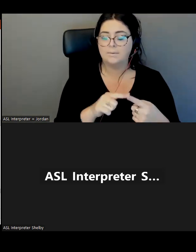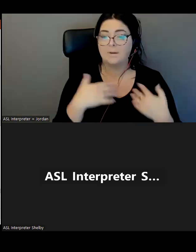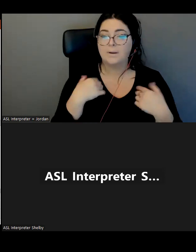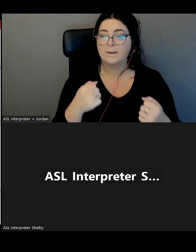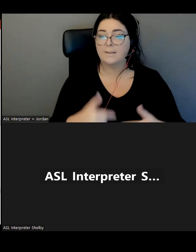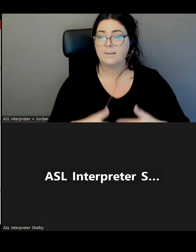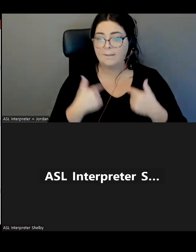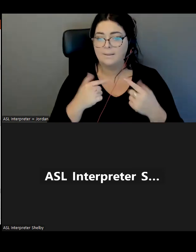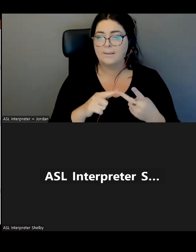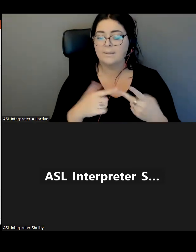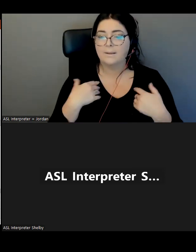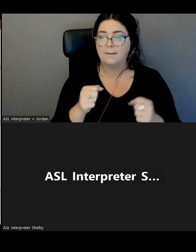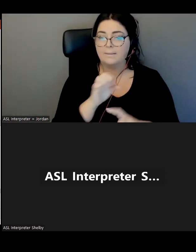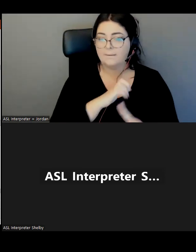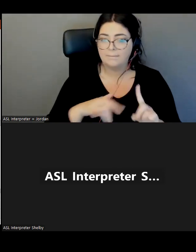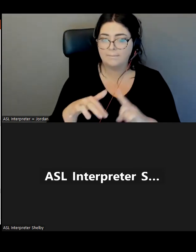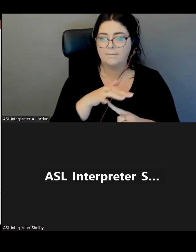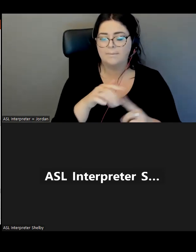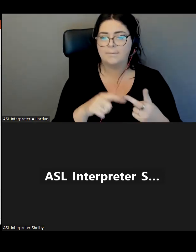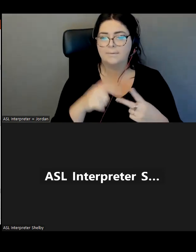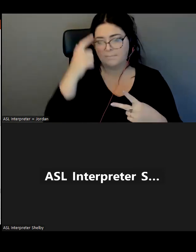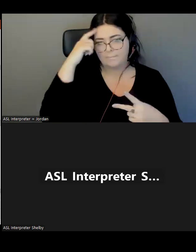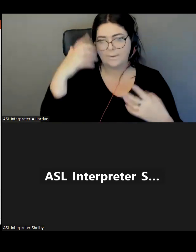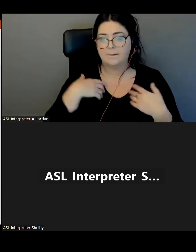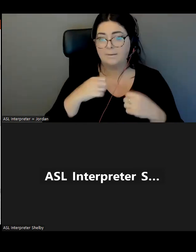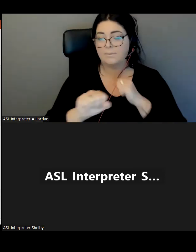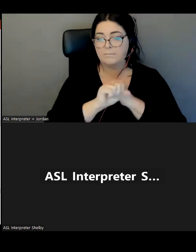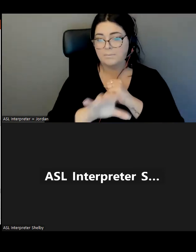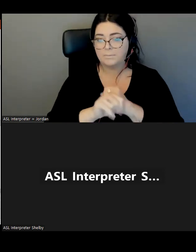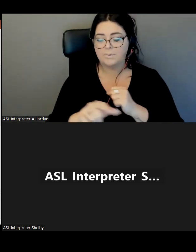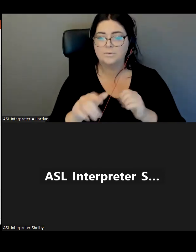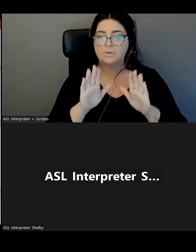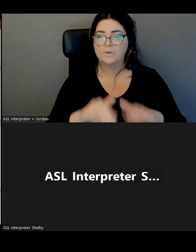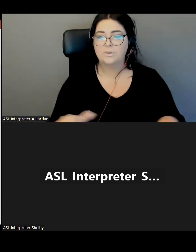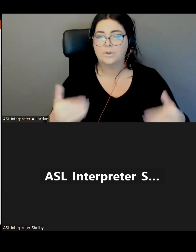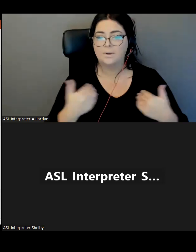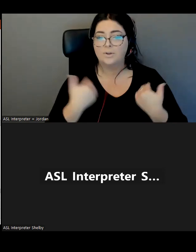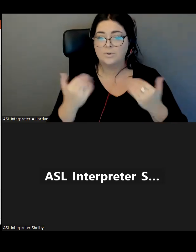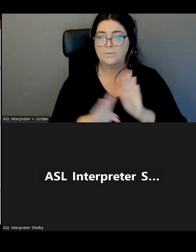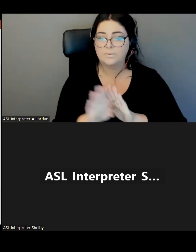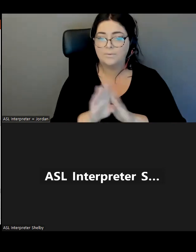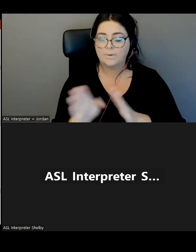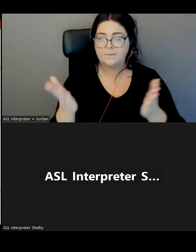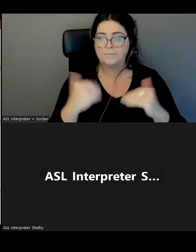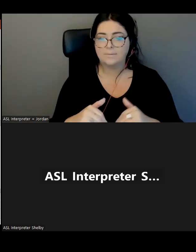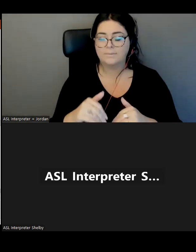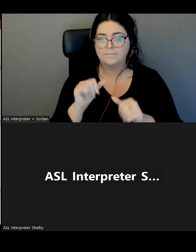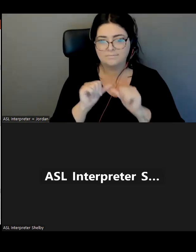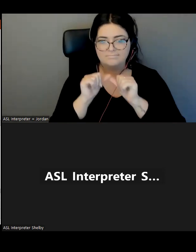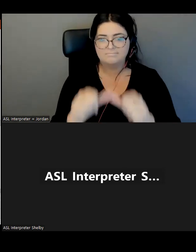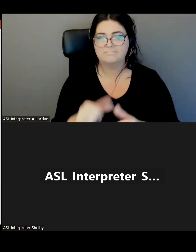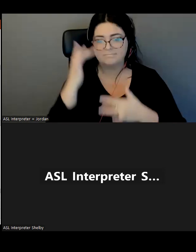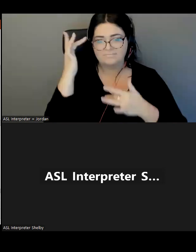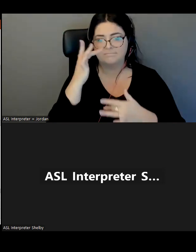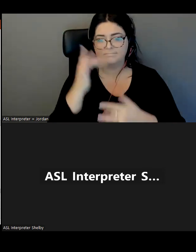living, healthy environment, mental health promotion, child and youth development, chronic disease